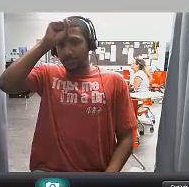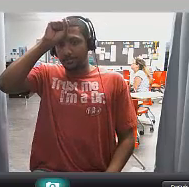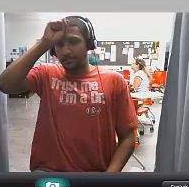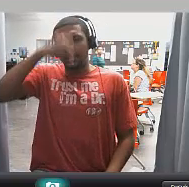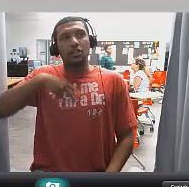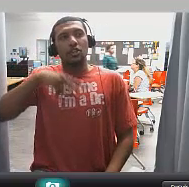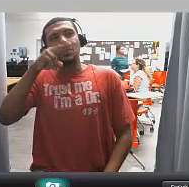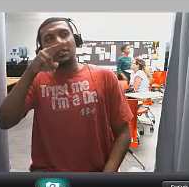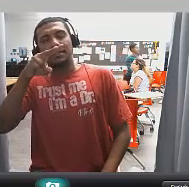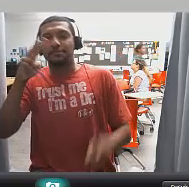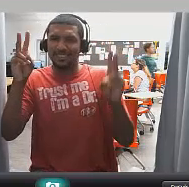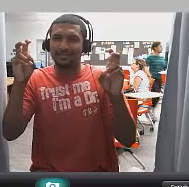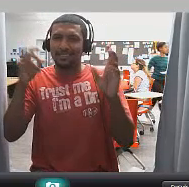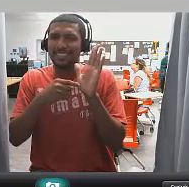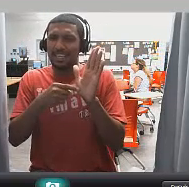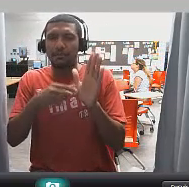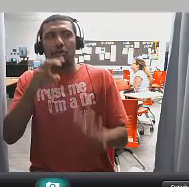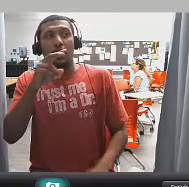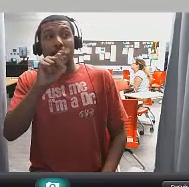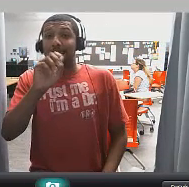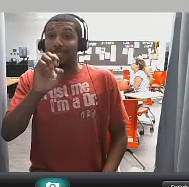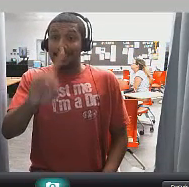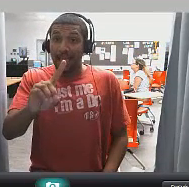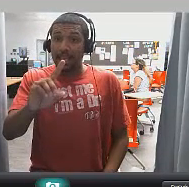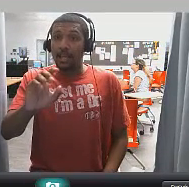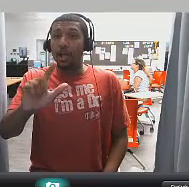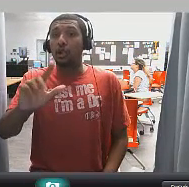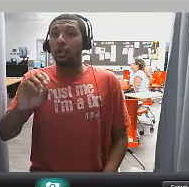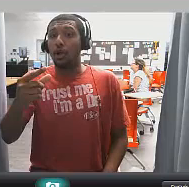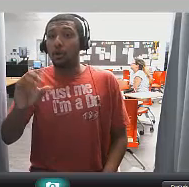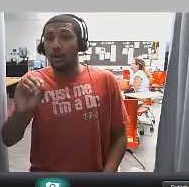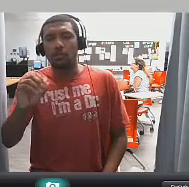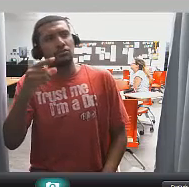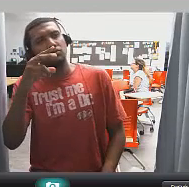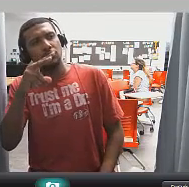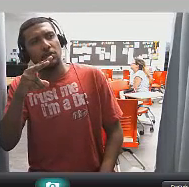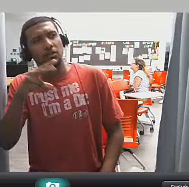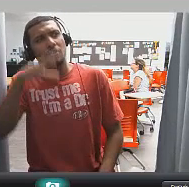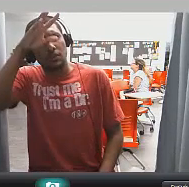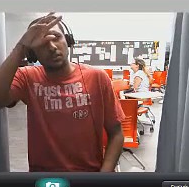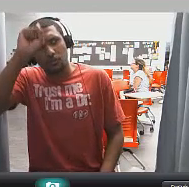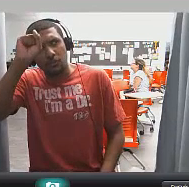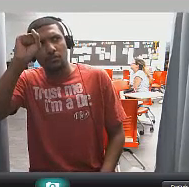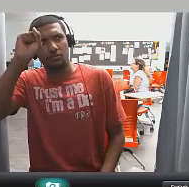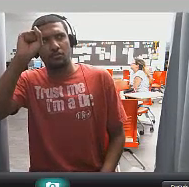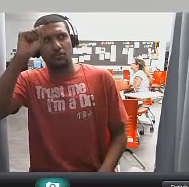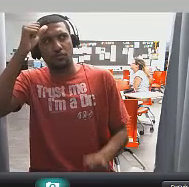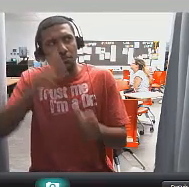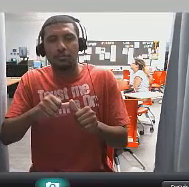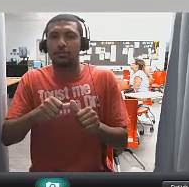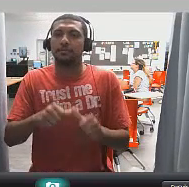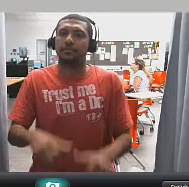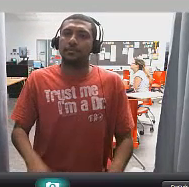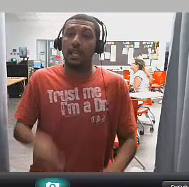you glance at it, you know what the TED logo looks like because you've probably seen it a dozen times. Something pulls out of memory, that's what you perceive, right?